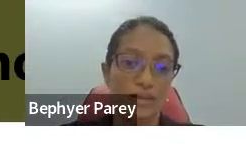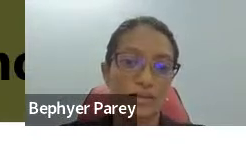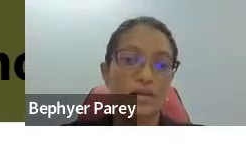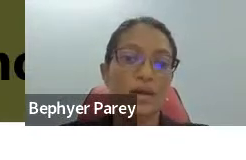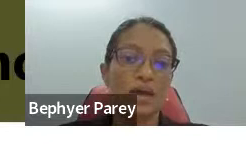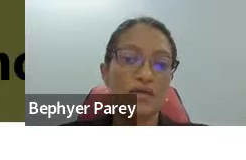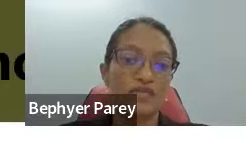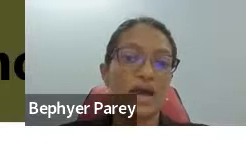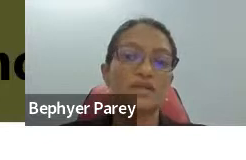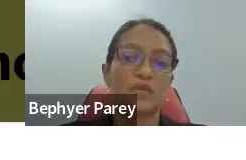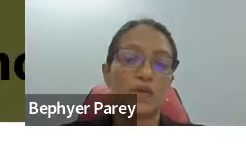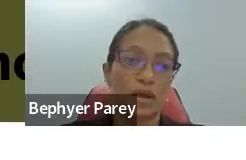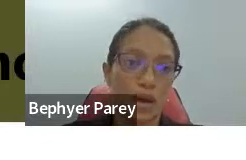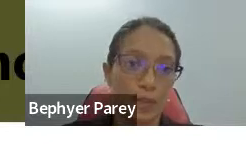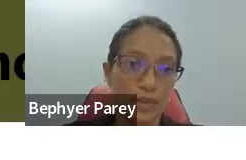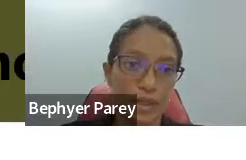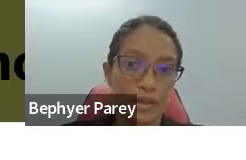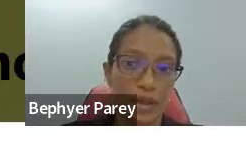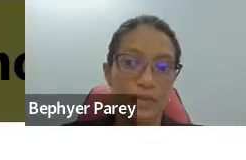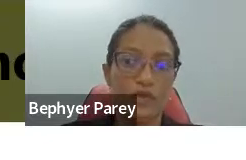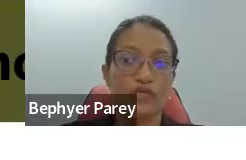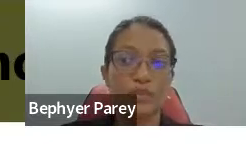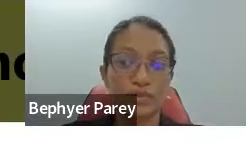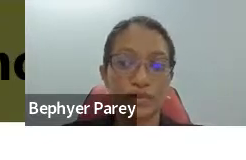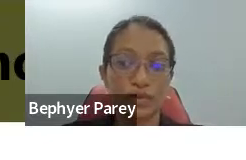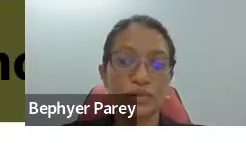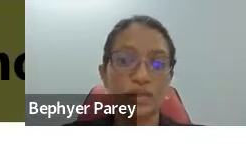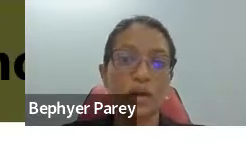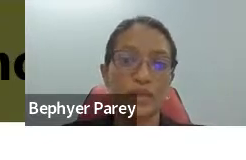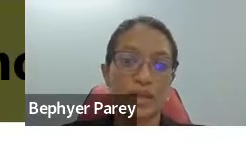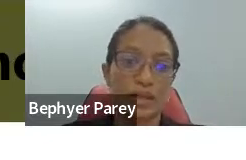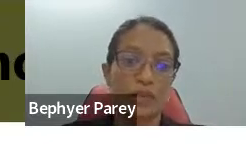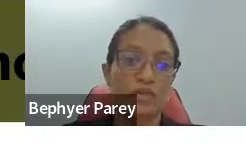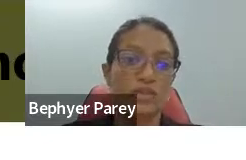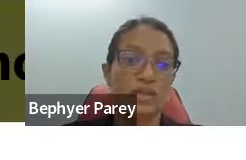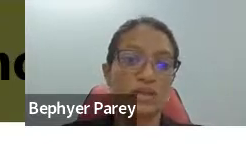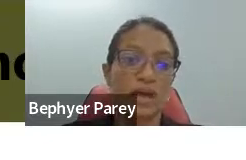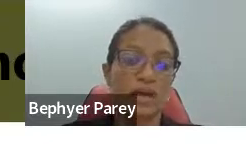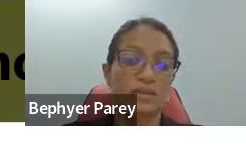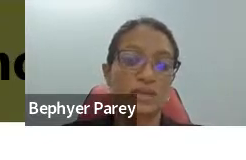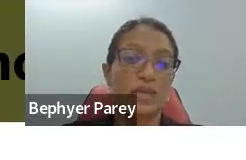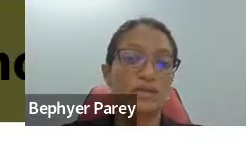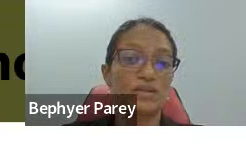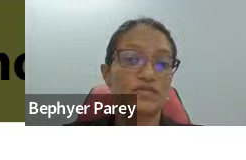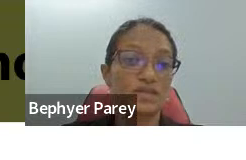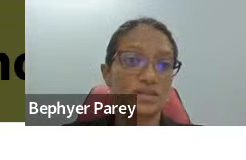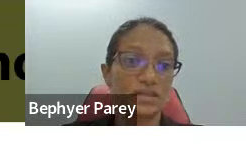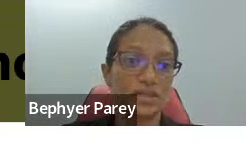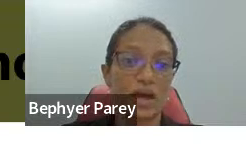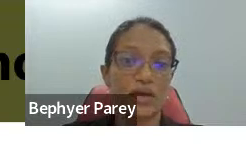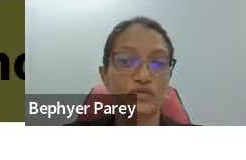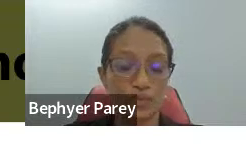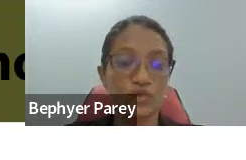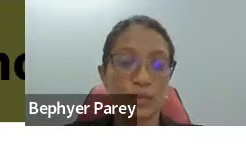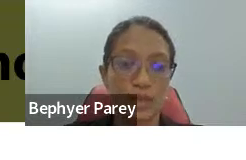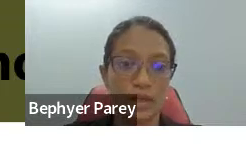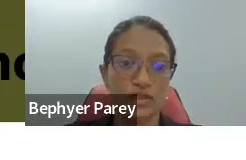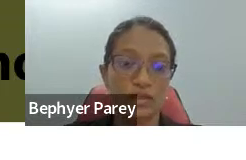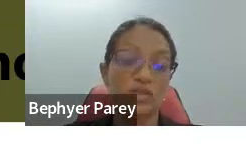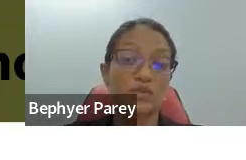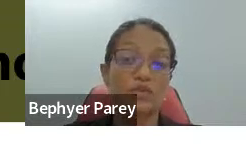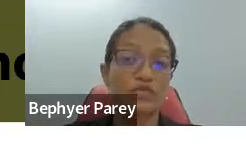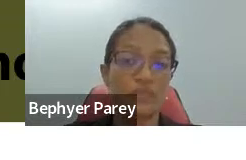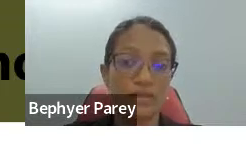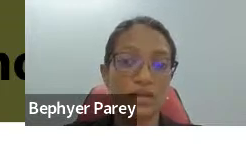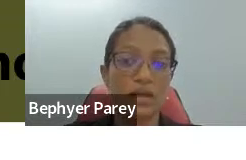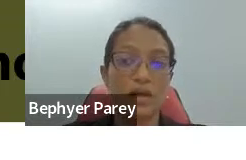always ask if they had someone accompanying them. Of course, the person who was accompanying them was seen as a means to facilitate smooth